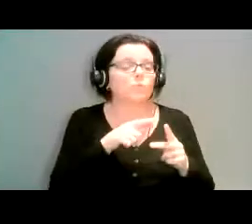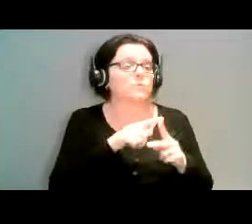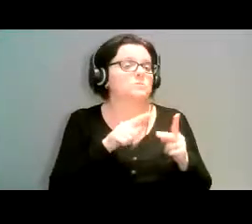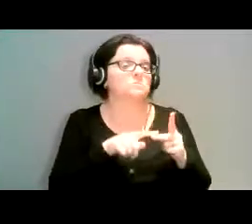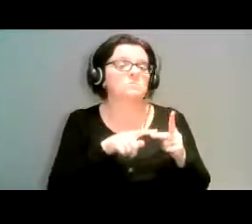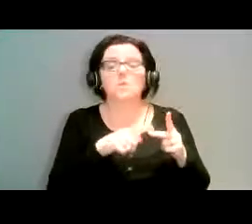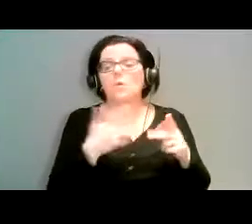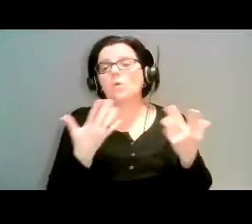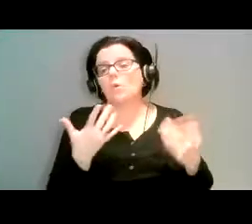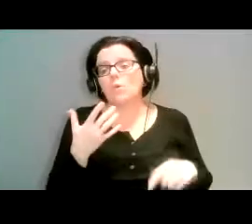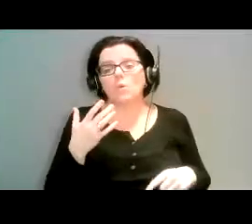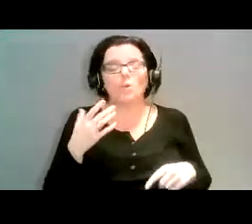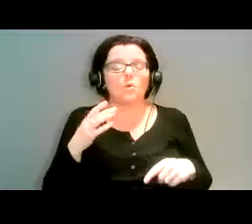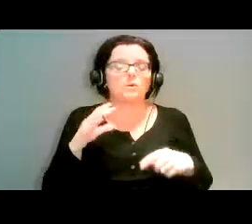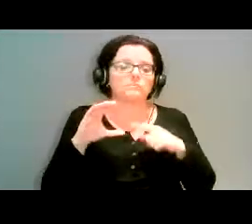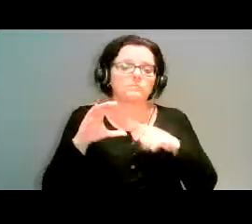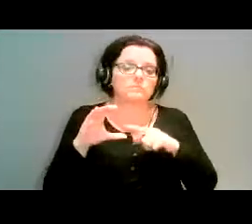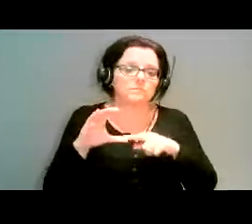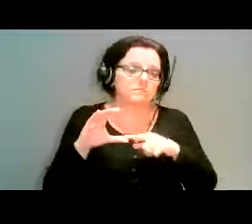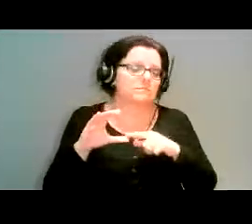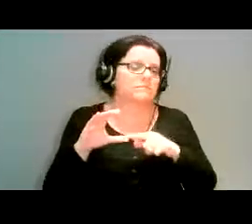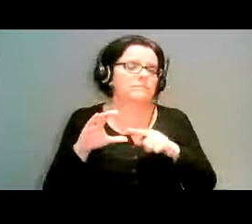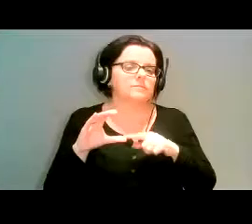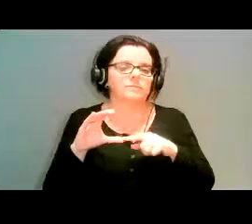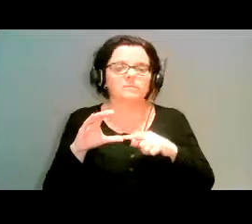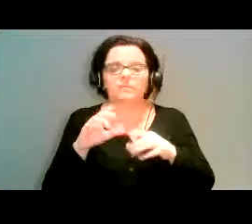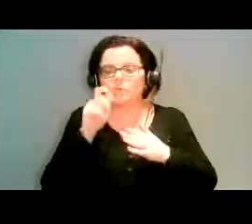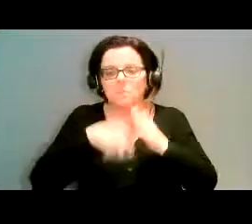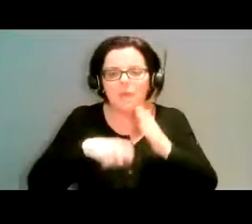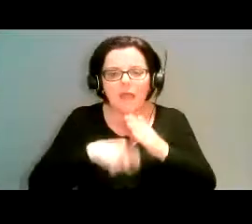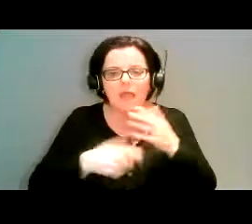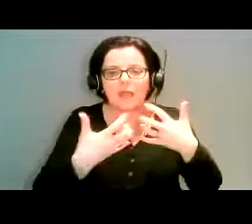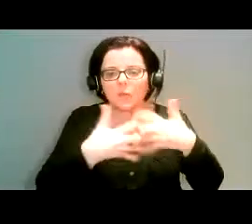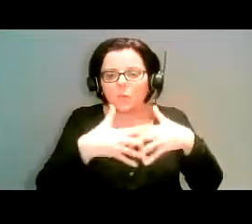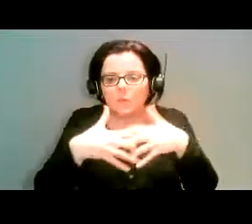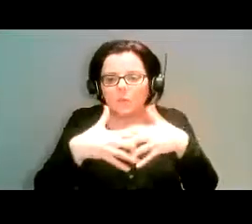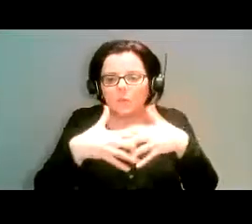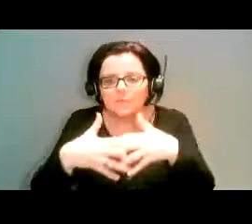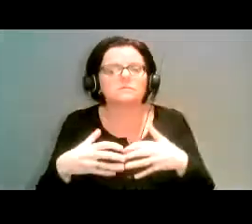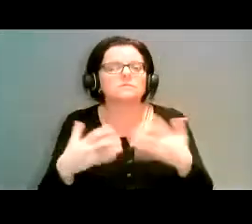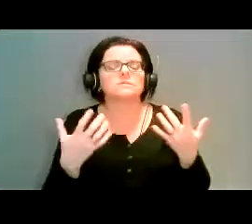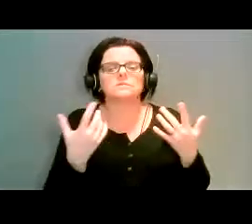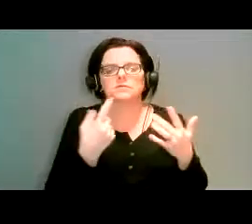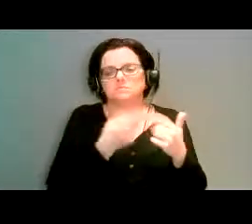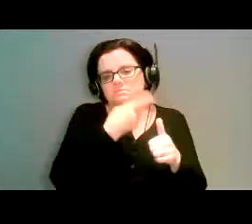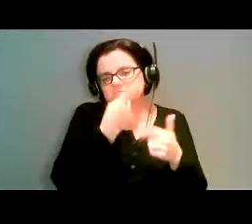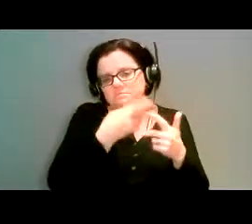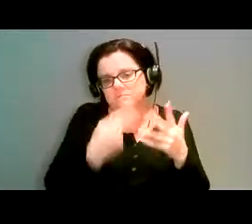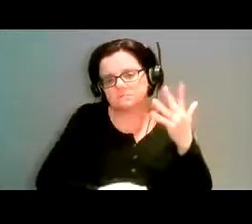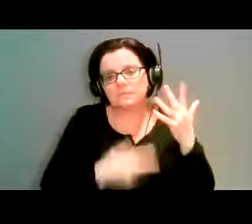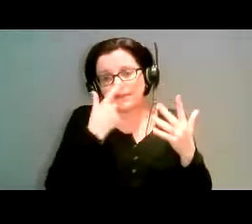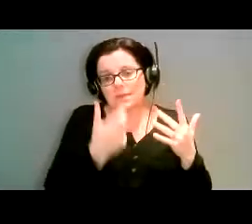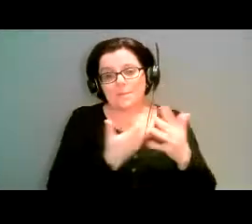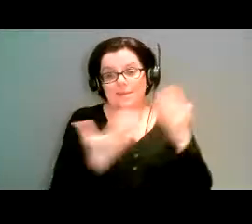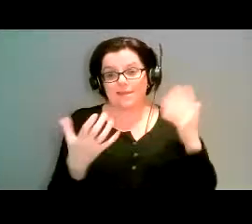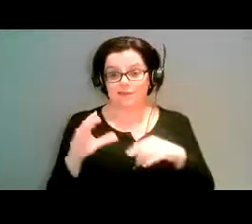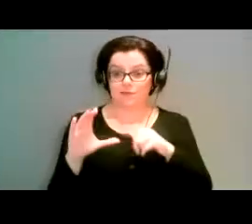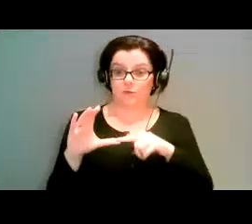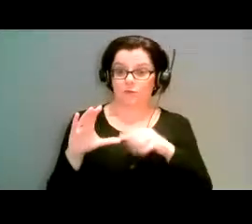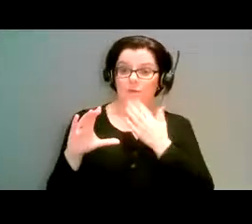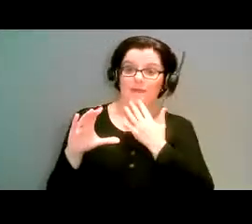equipment, or to, but like Yeah. they would.